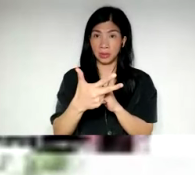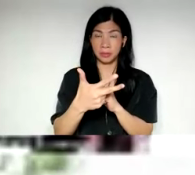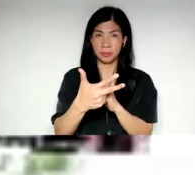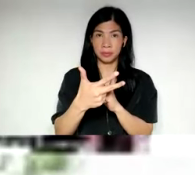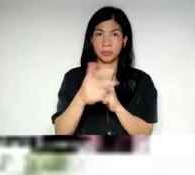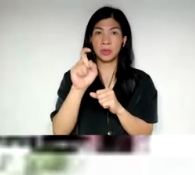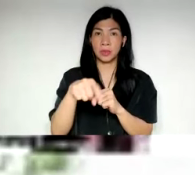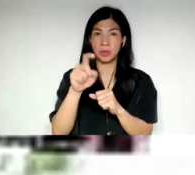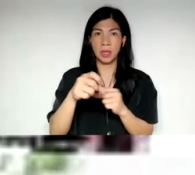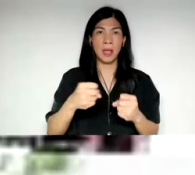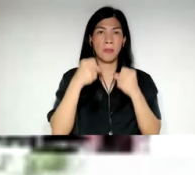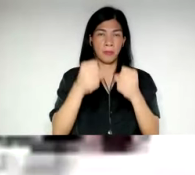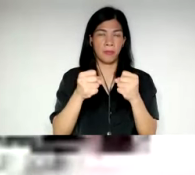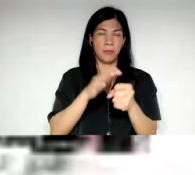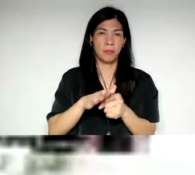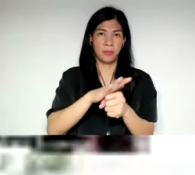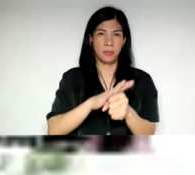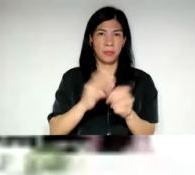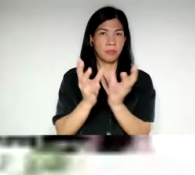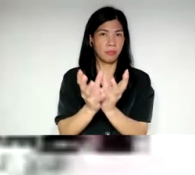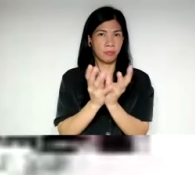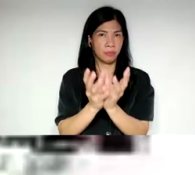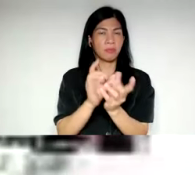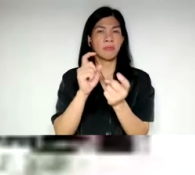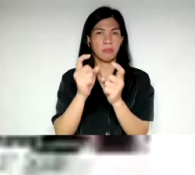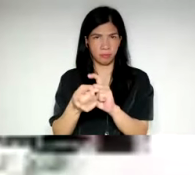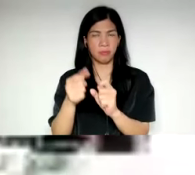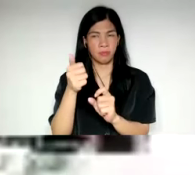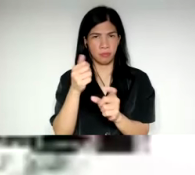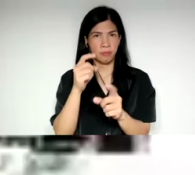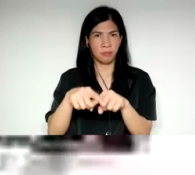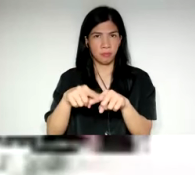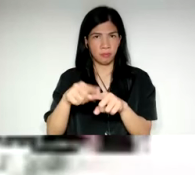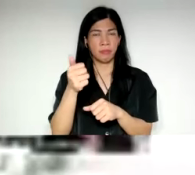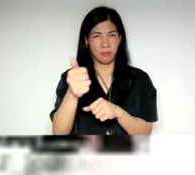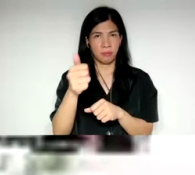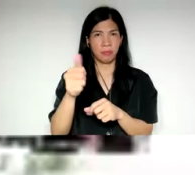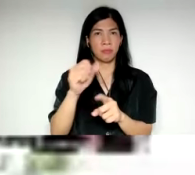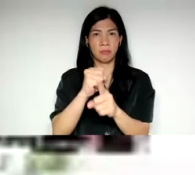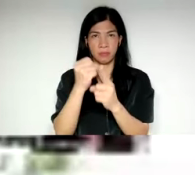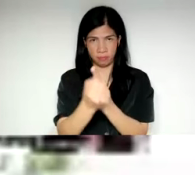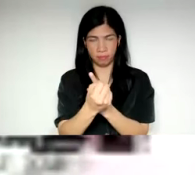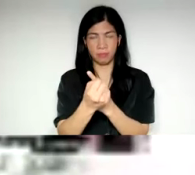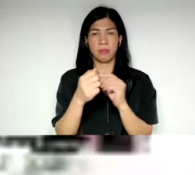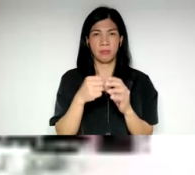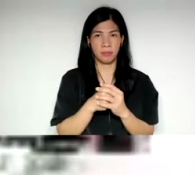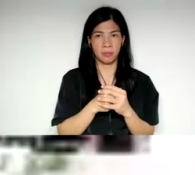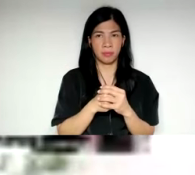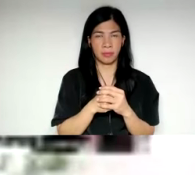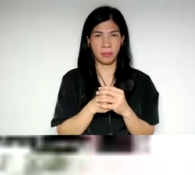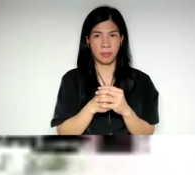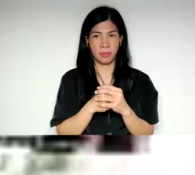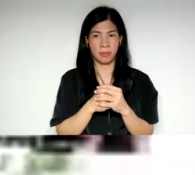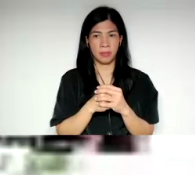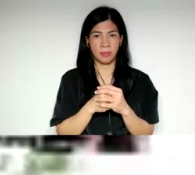make sense of their own situation, which can be addressed by developing intermediate, what you know Schumacher called intermediate technologies that build trust